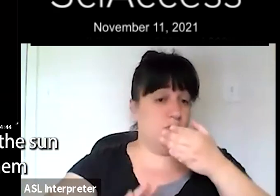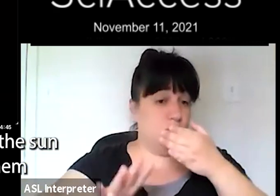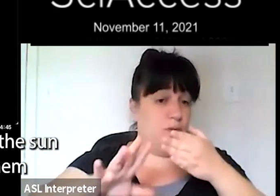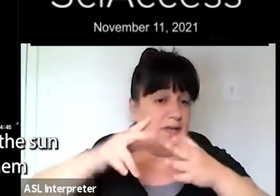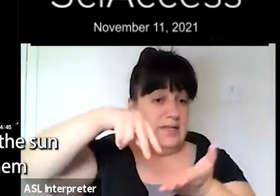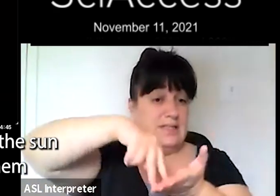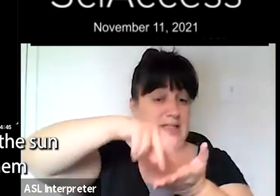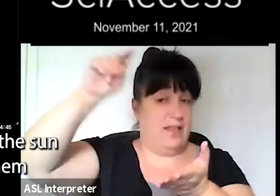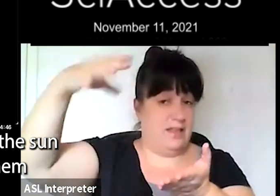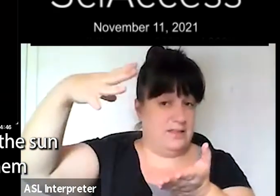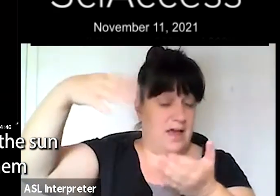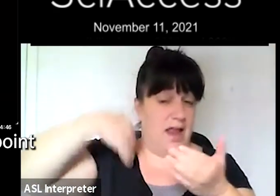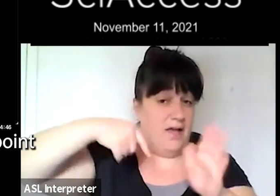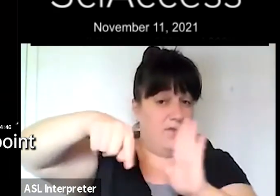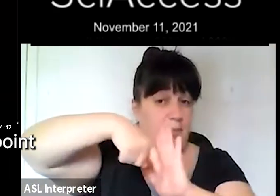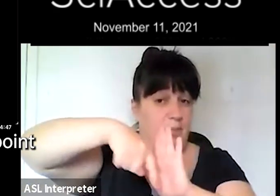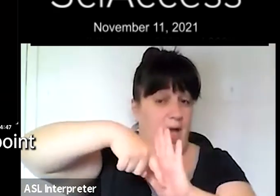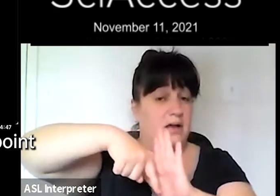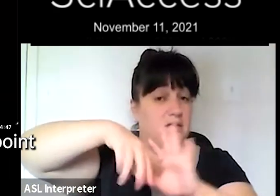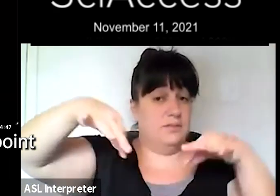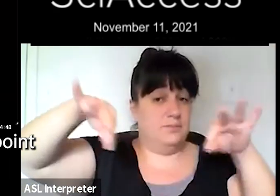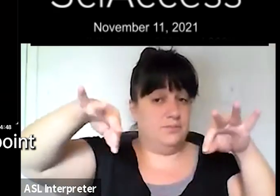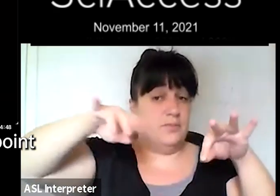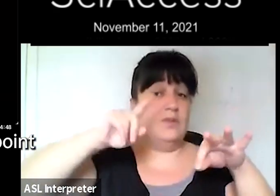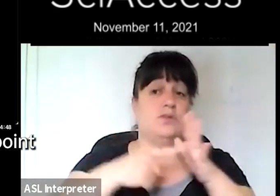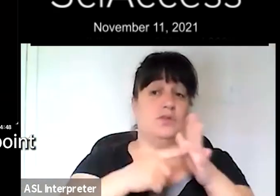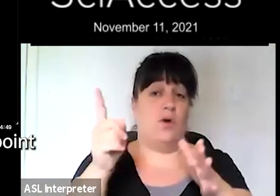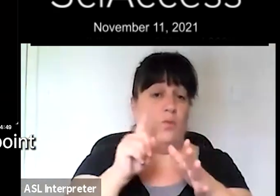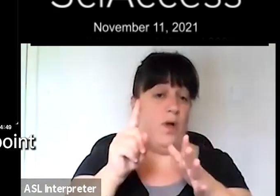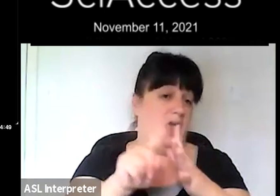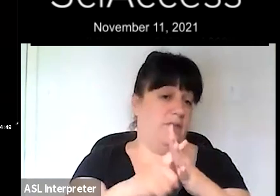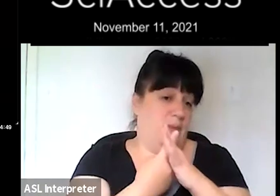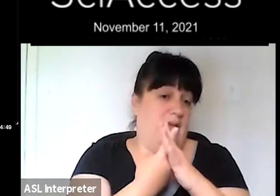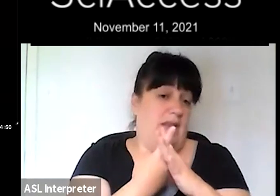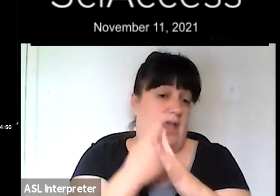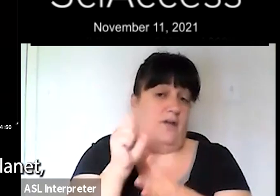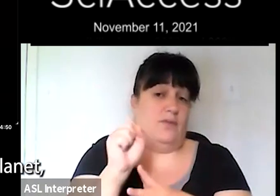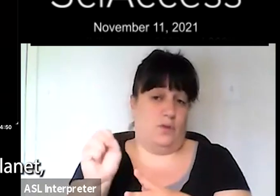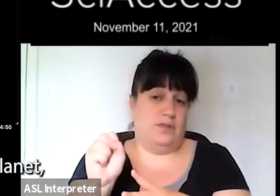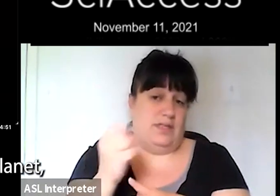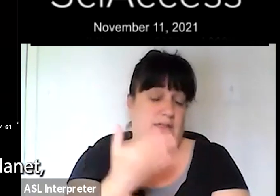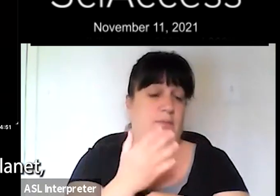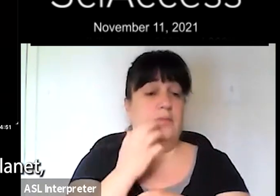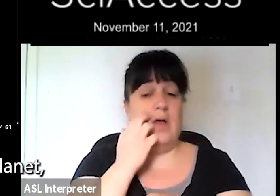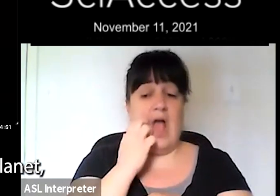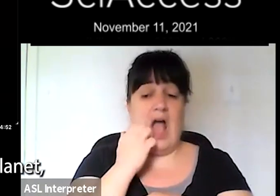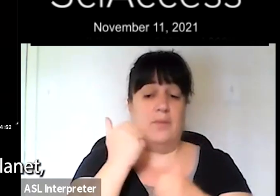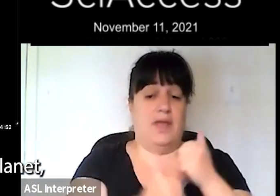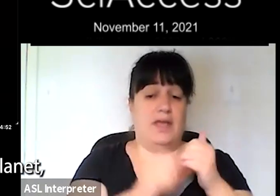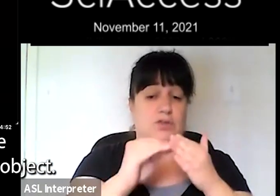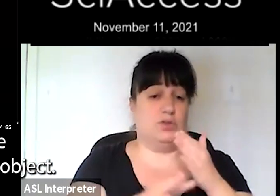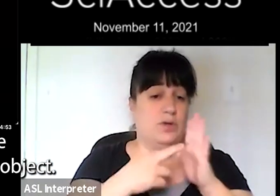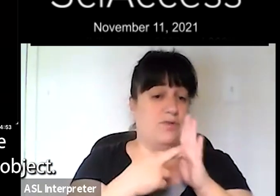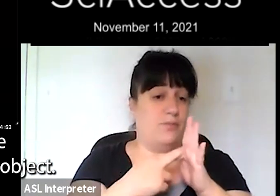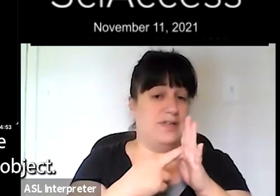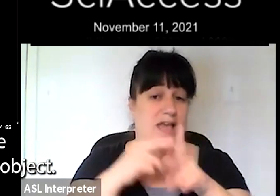would hold bells and shake them to indicate where the starting point of the solar system was. And as each student represented a planet,